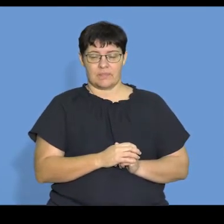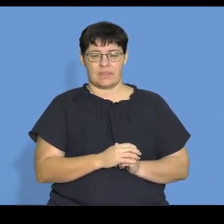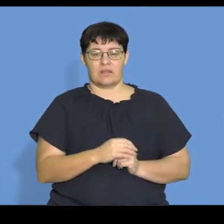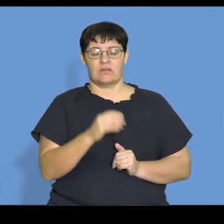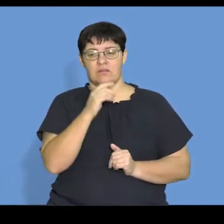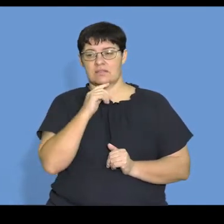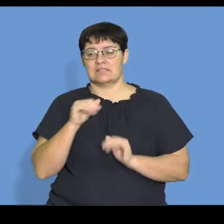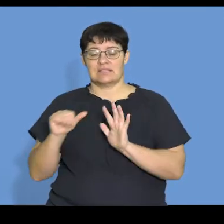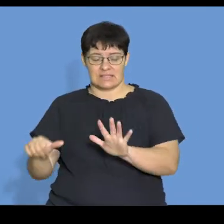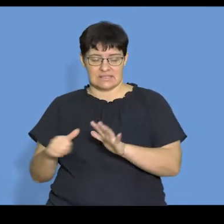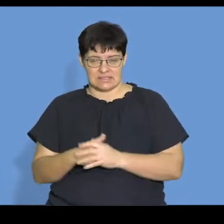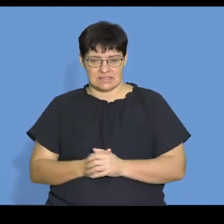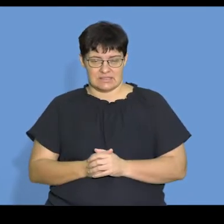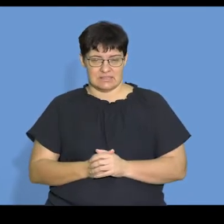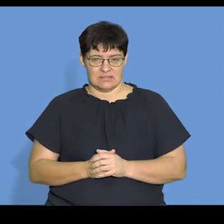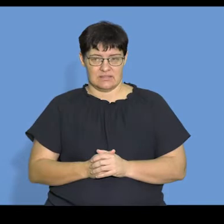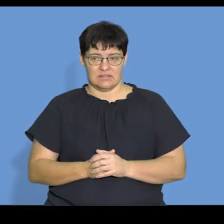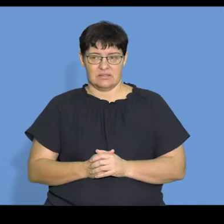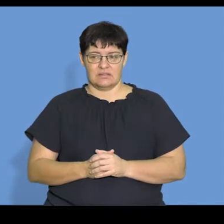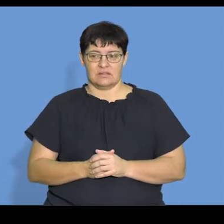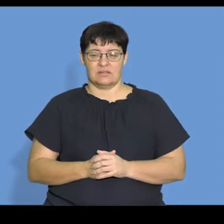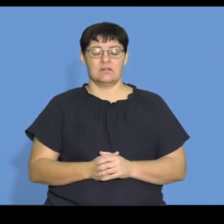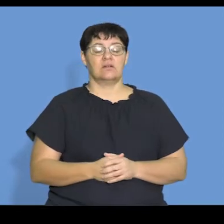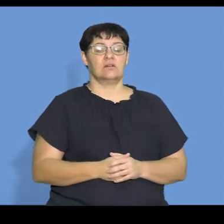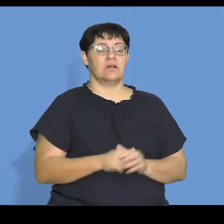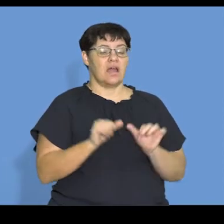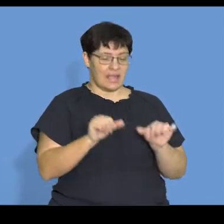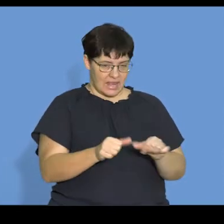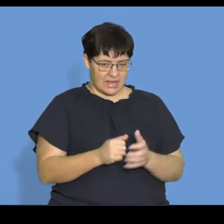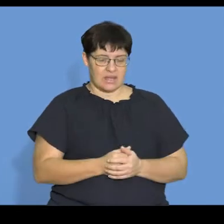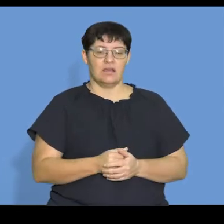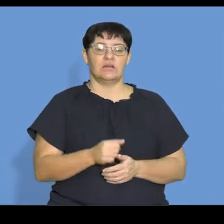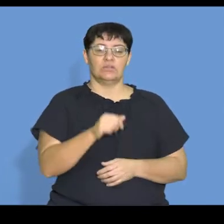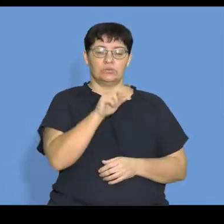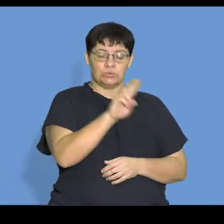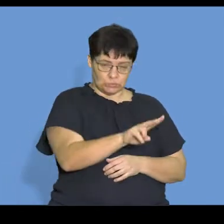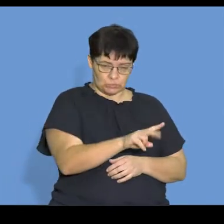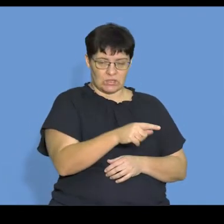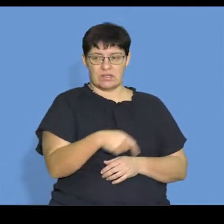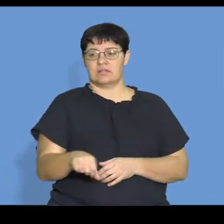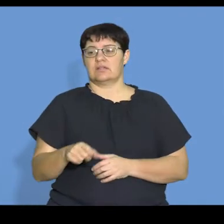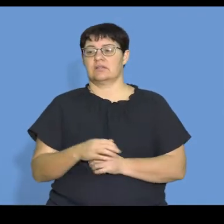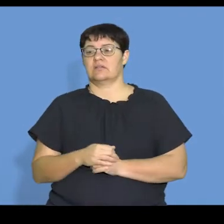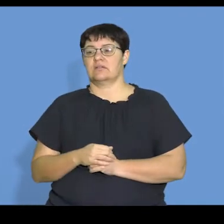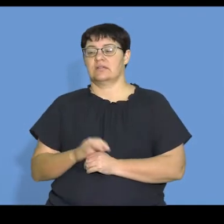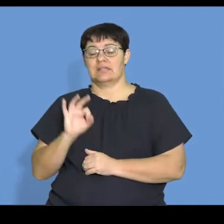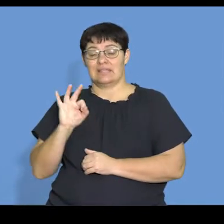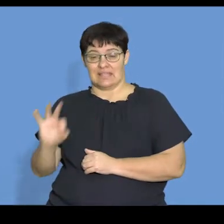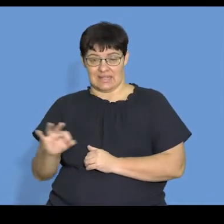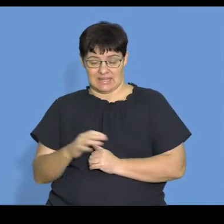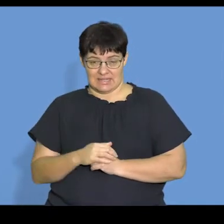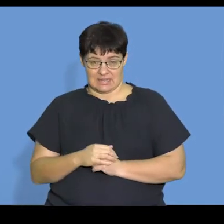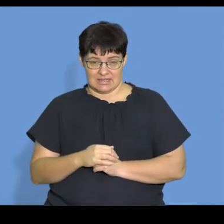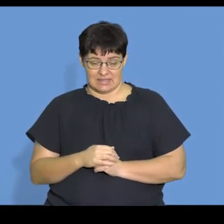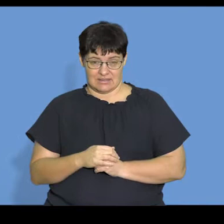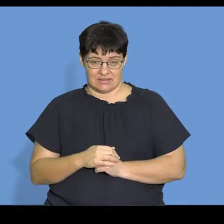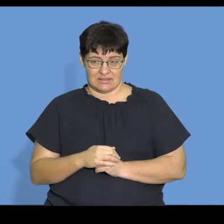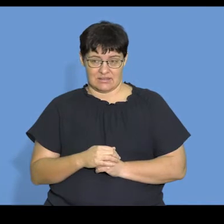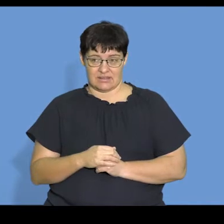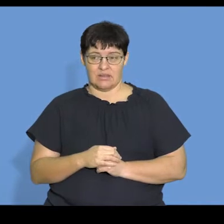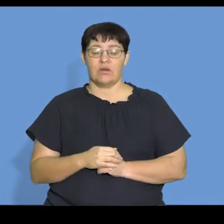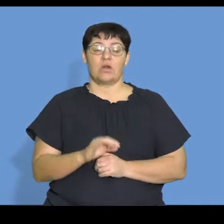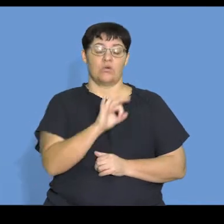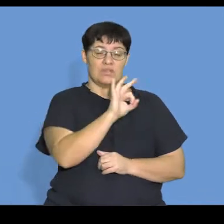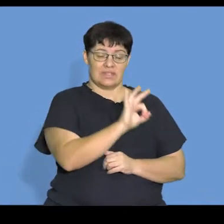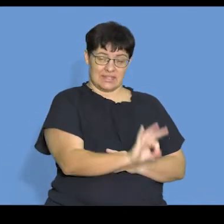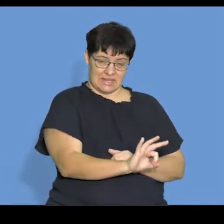that goes 6 times. I will continue again and divide by 2, which will go 3 times. And then lastly, I